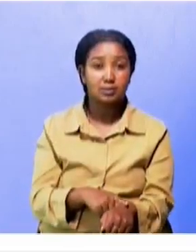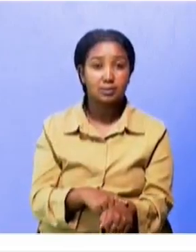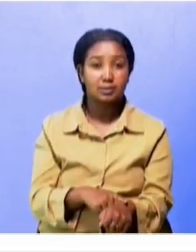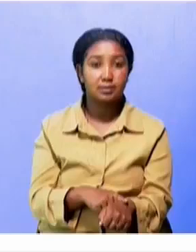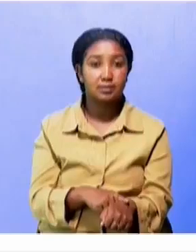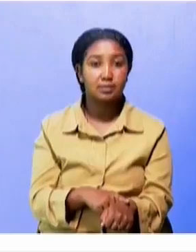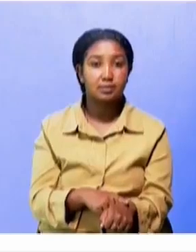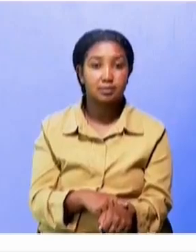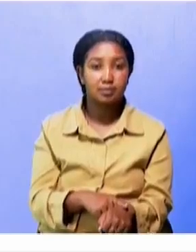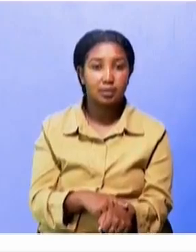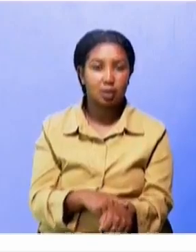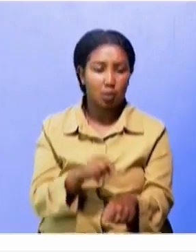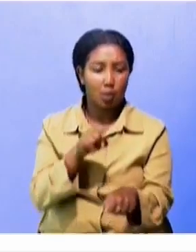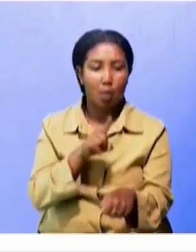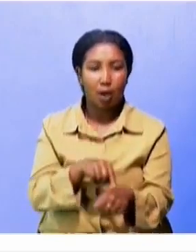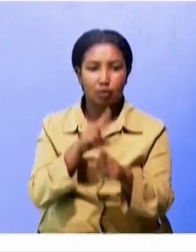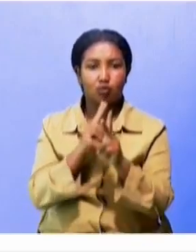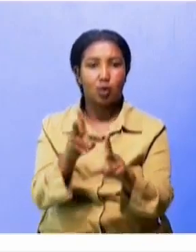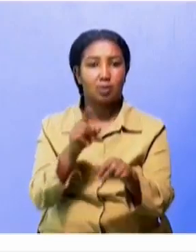punctual